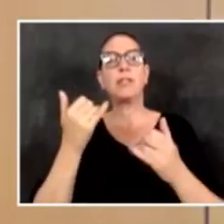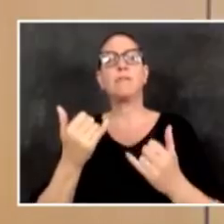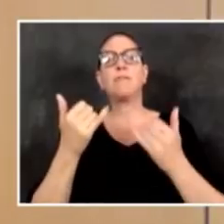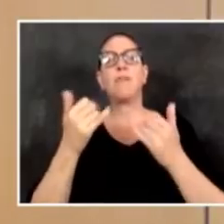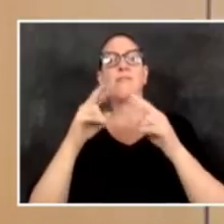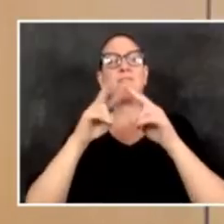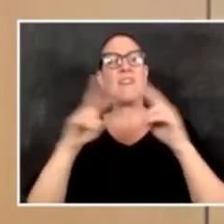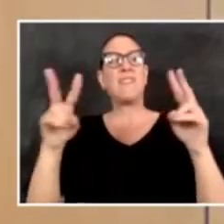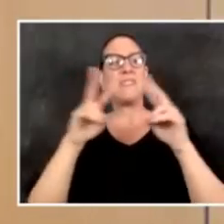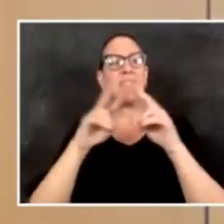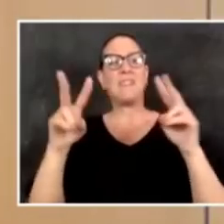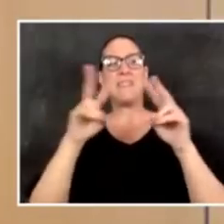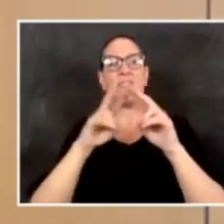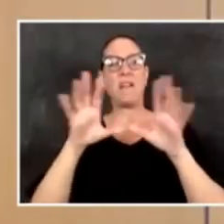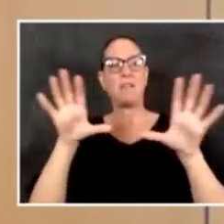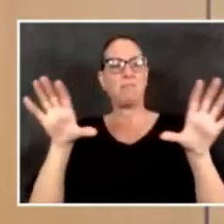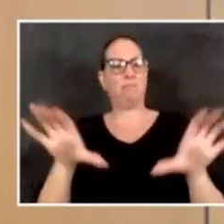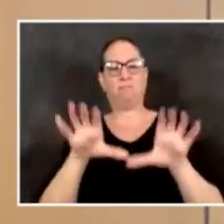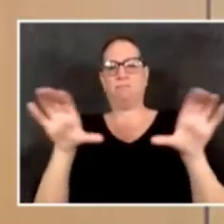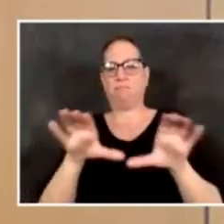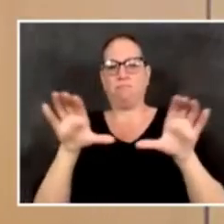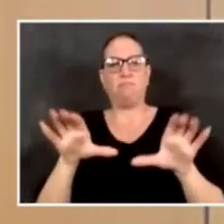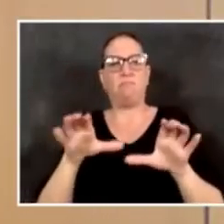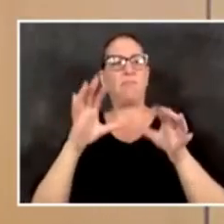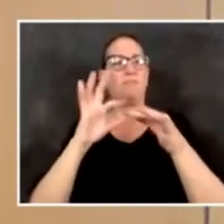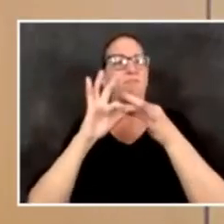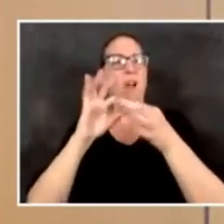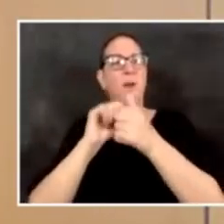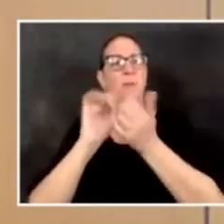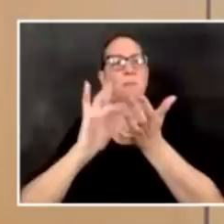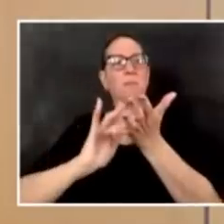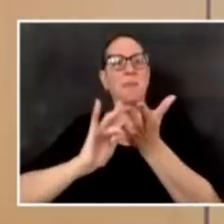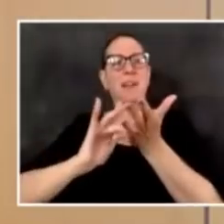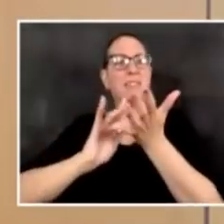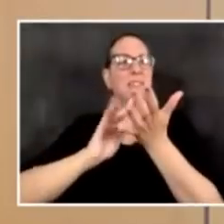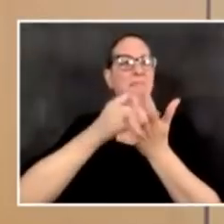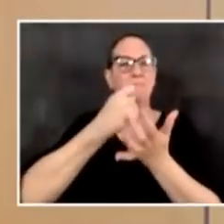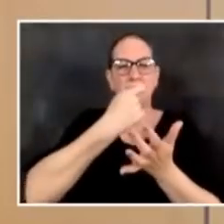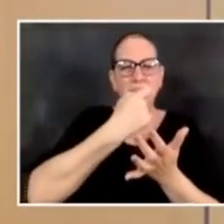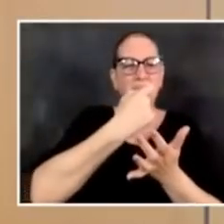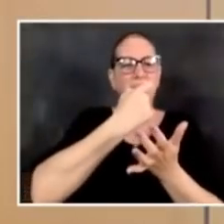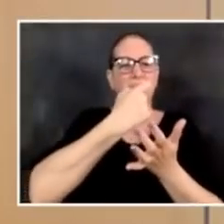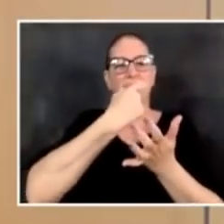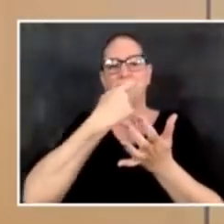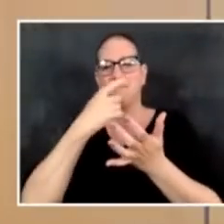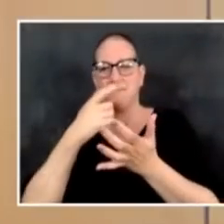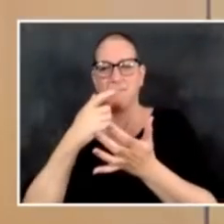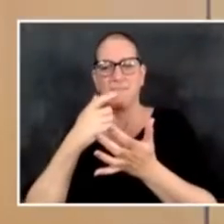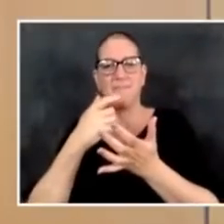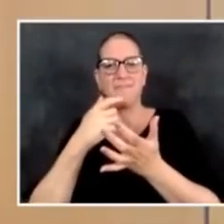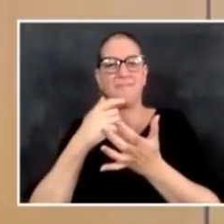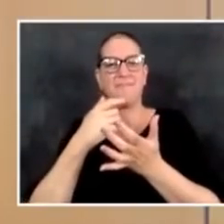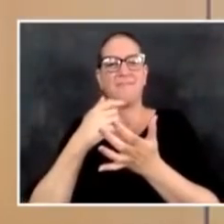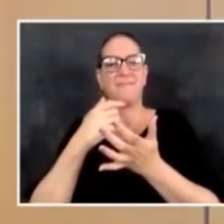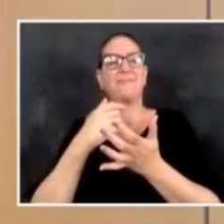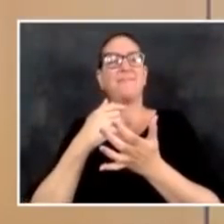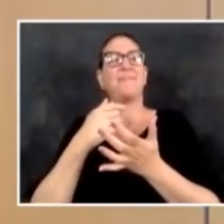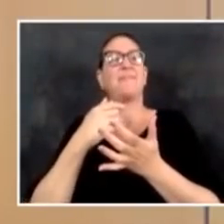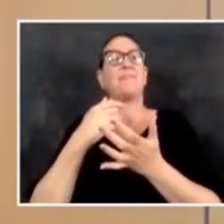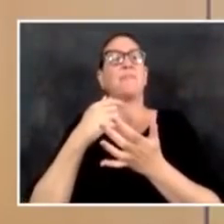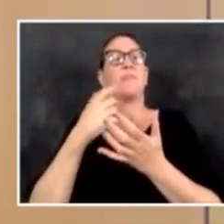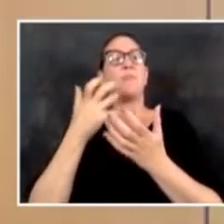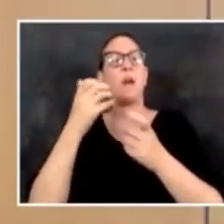to treatments for individuals diagnosed with COVID-19. And as a reminder, we still don't